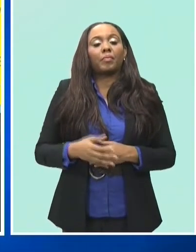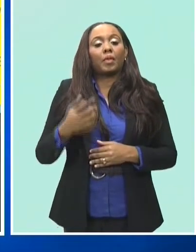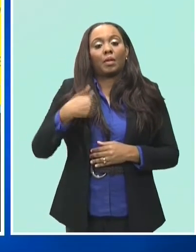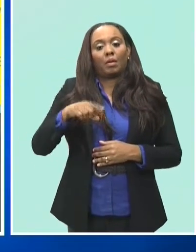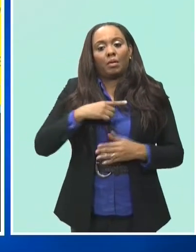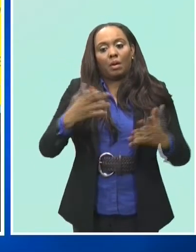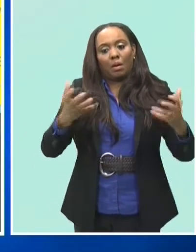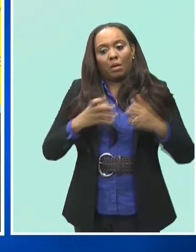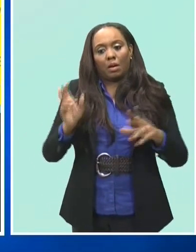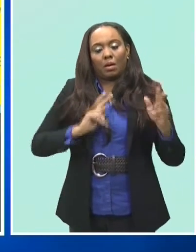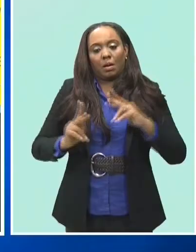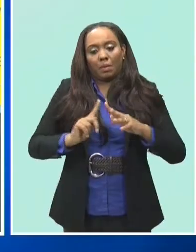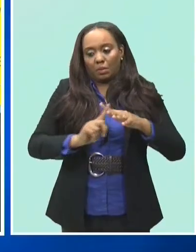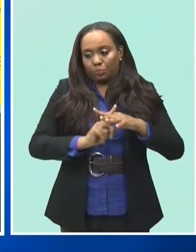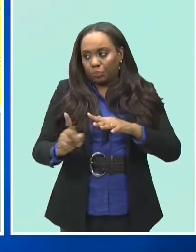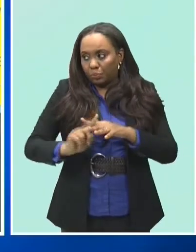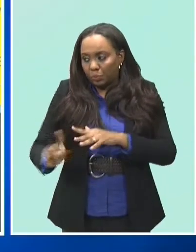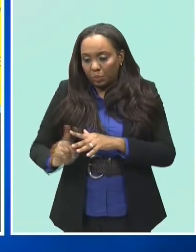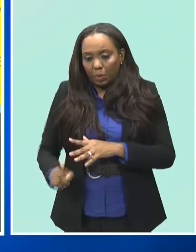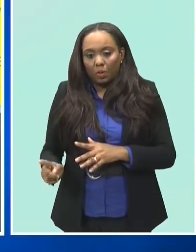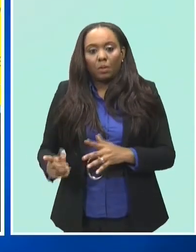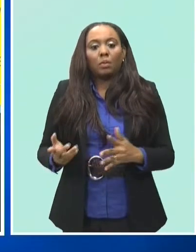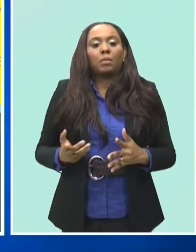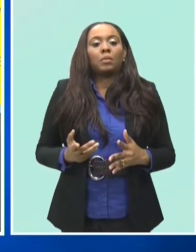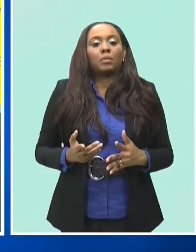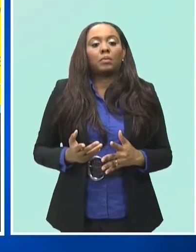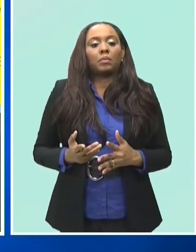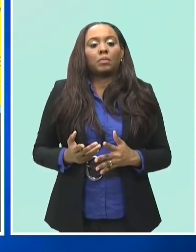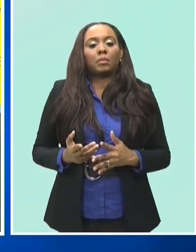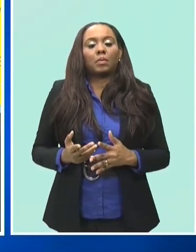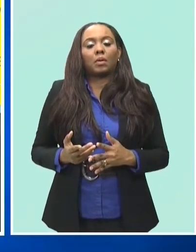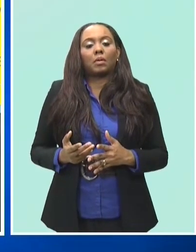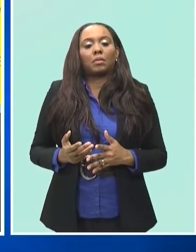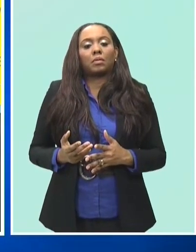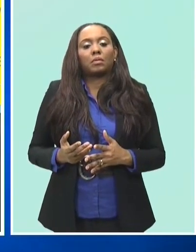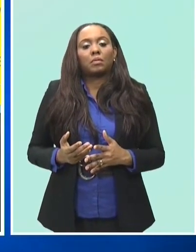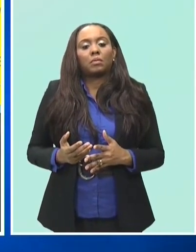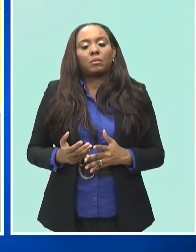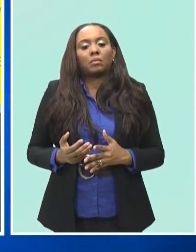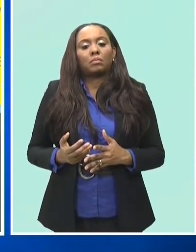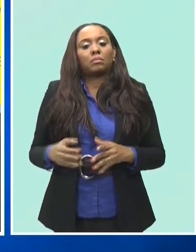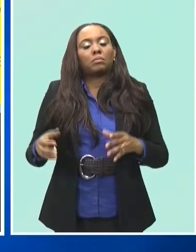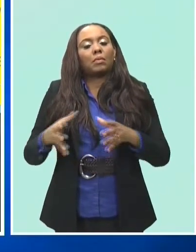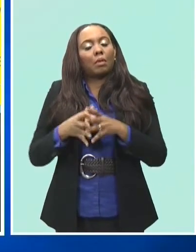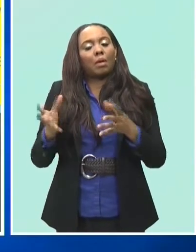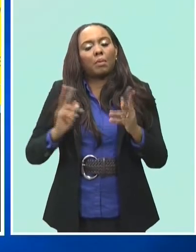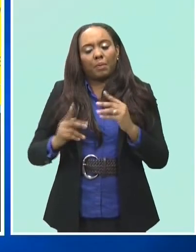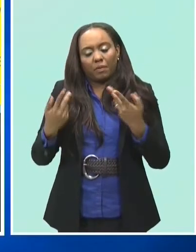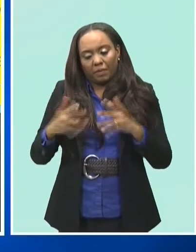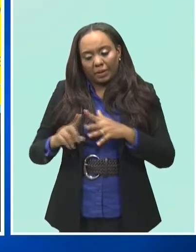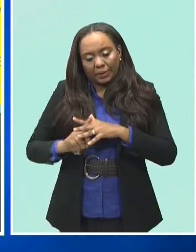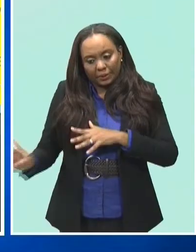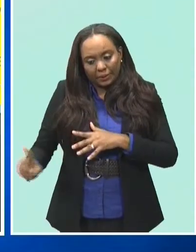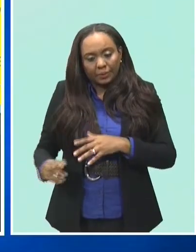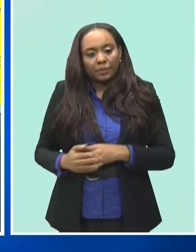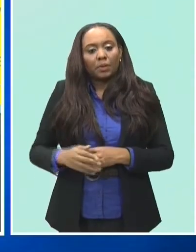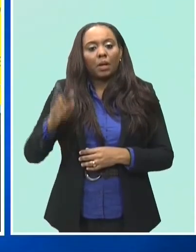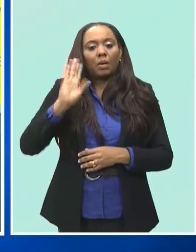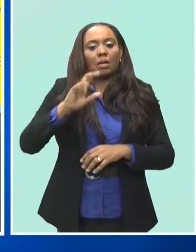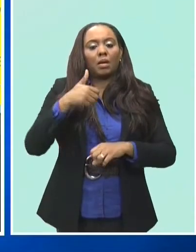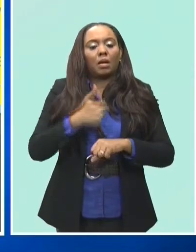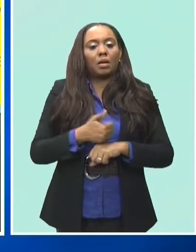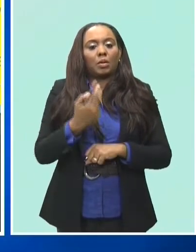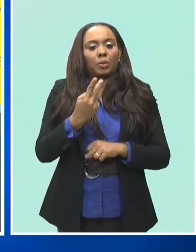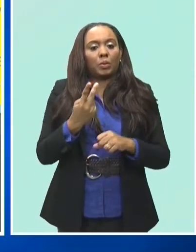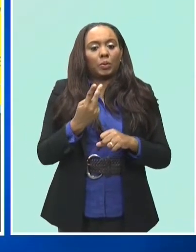evacuate the Marsh Harbor area, and a lot of the evacuees are in. We will put up 2 relief